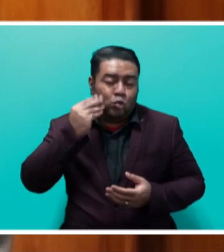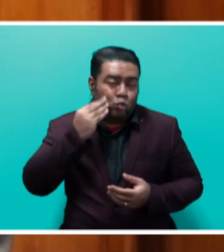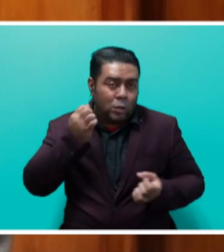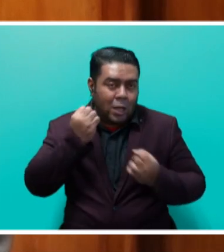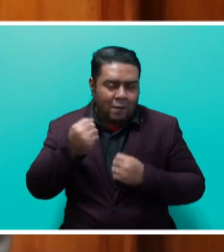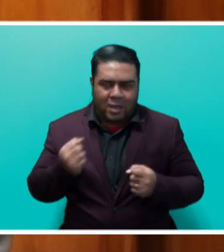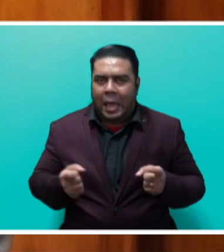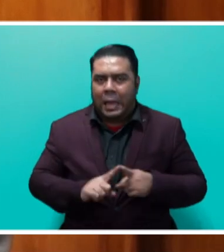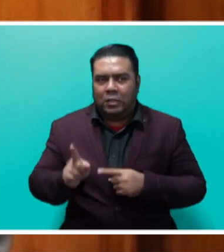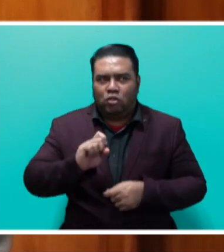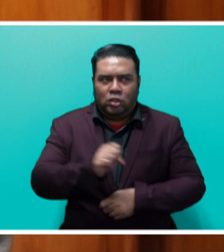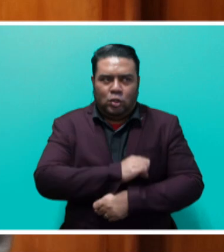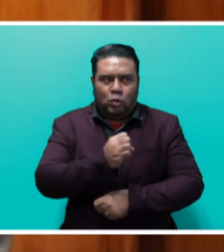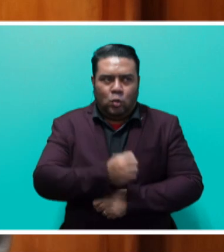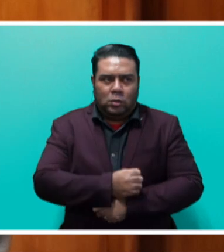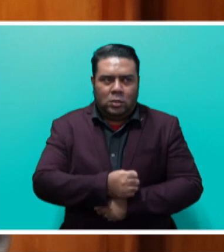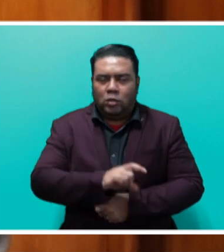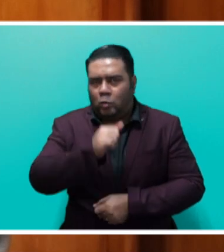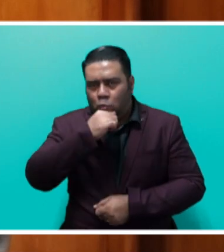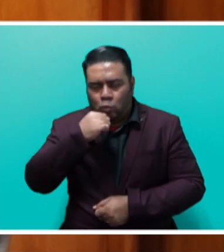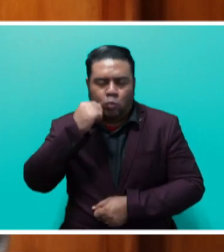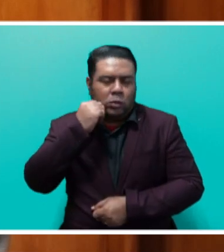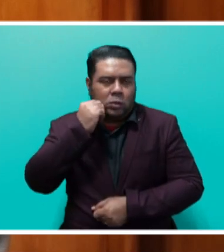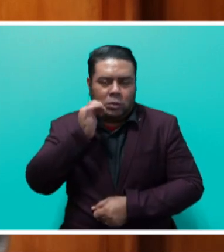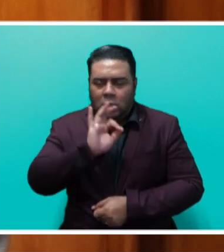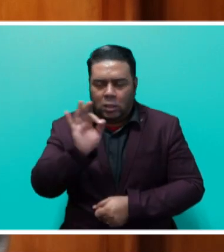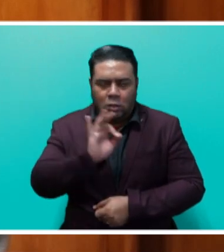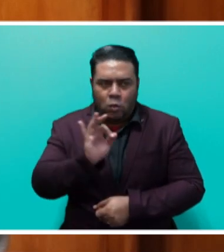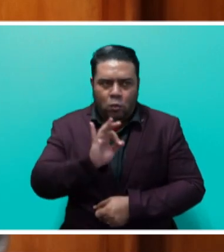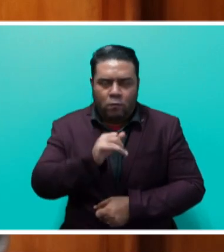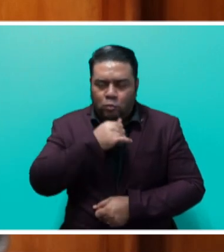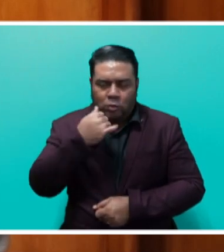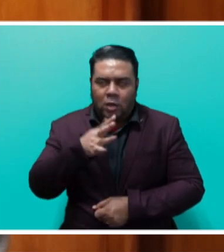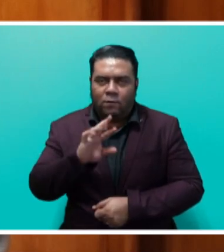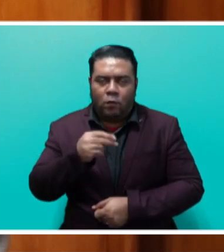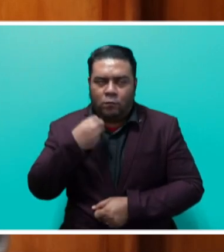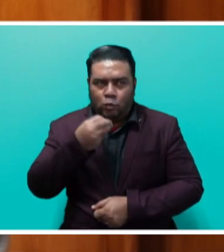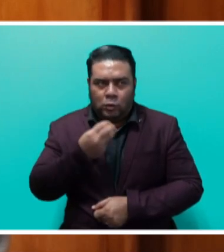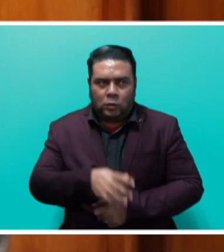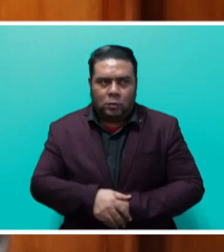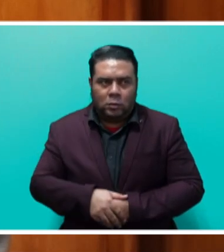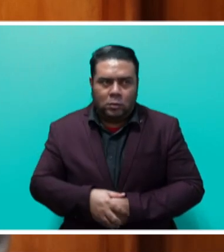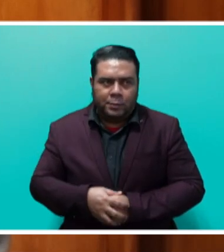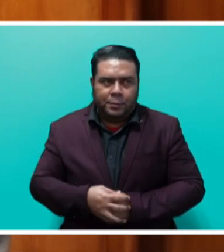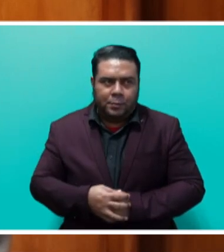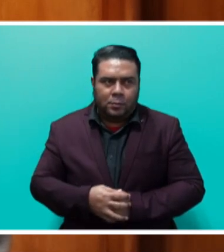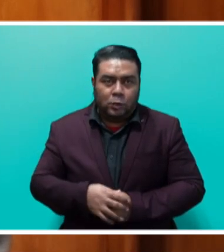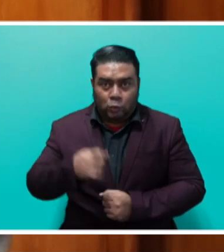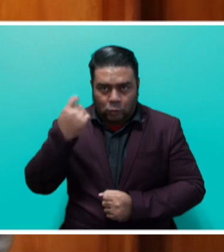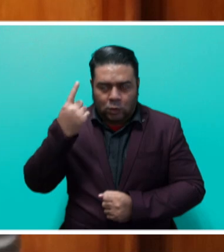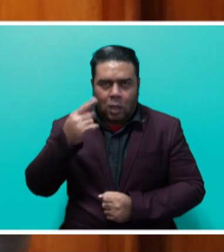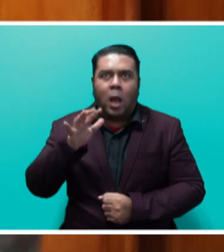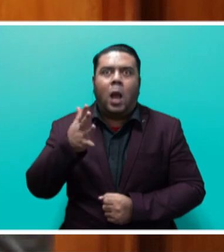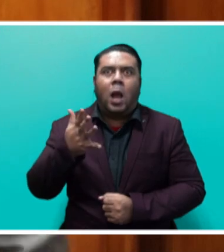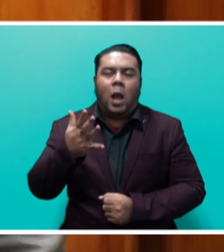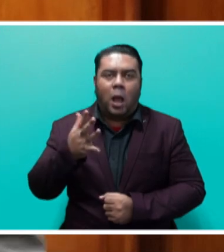source, not as a sweetener of the food. And when you think about it that way, you do understand that there's a lot